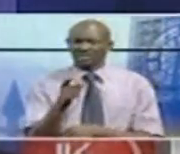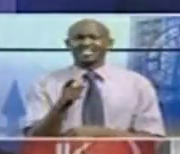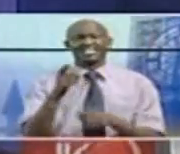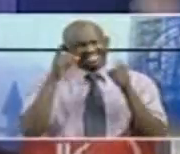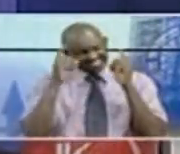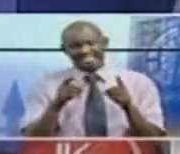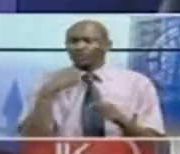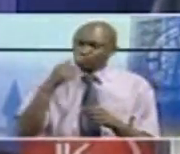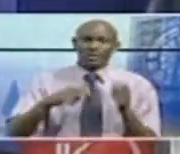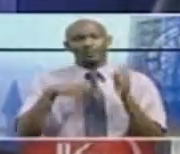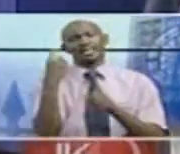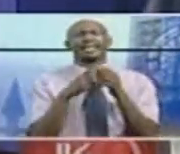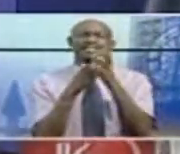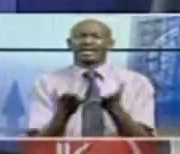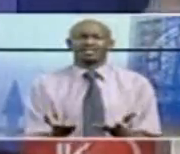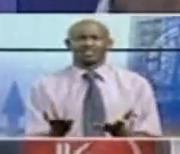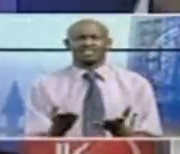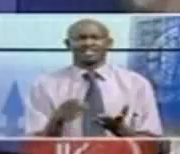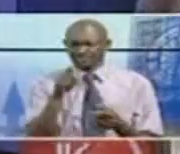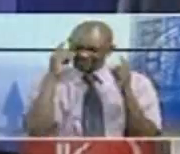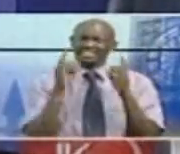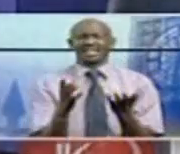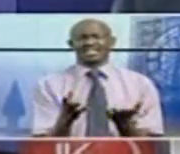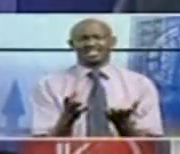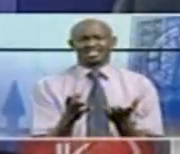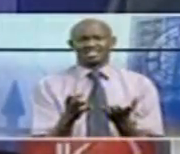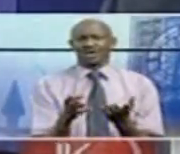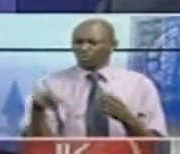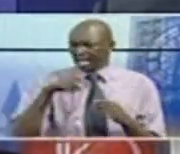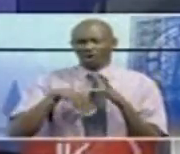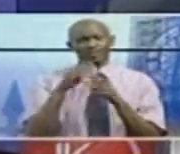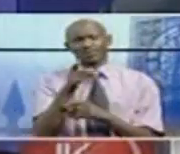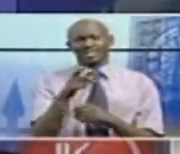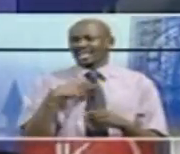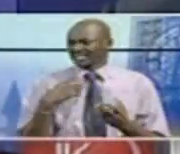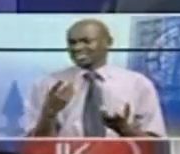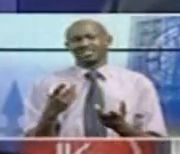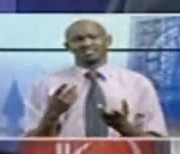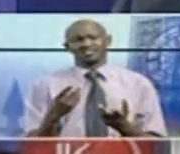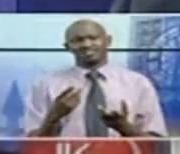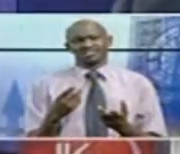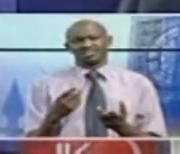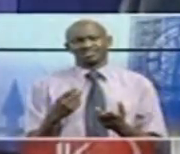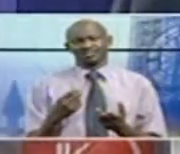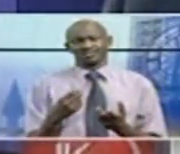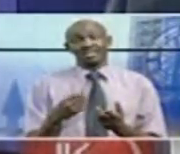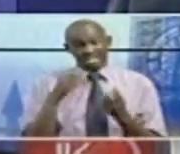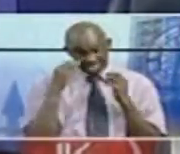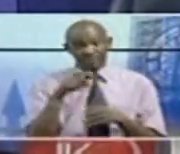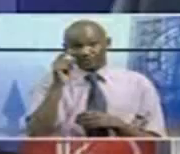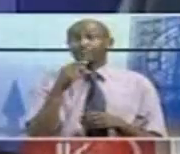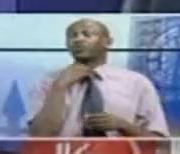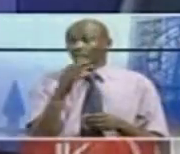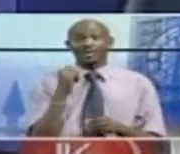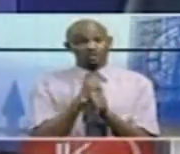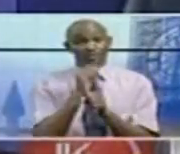decides who becomes our leader. We they want should. One that we all are comfortable with. It doesn't have to be Isaac. If he doesn't want to do